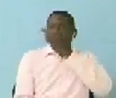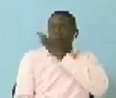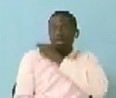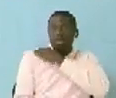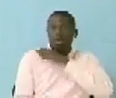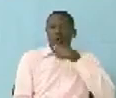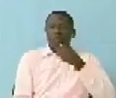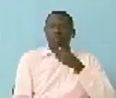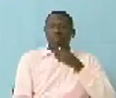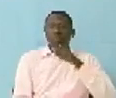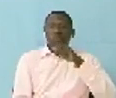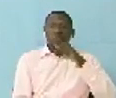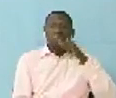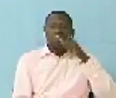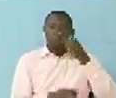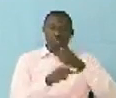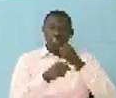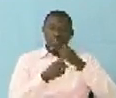Lieutenant